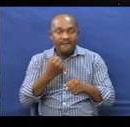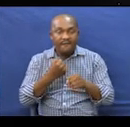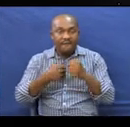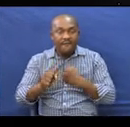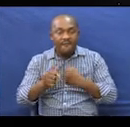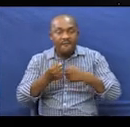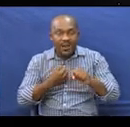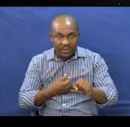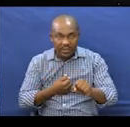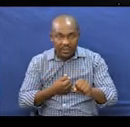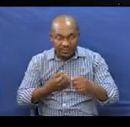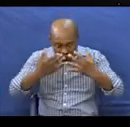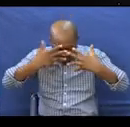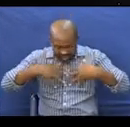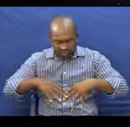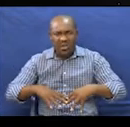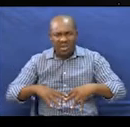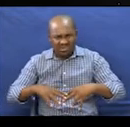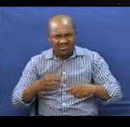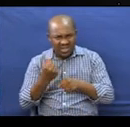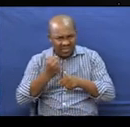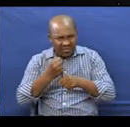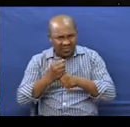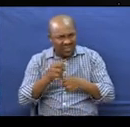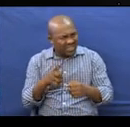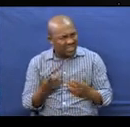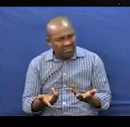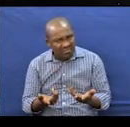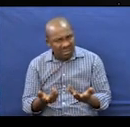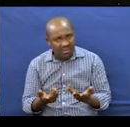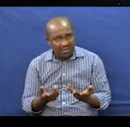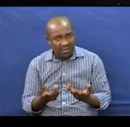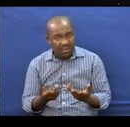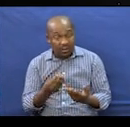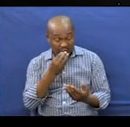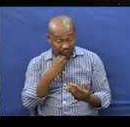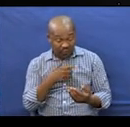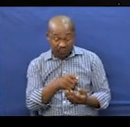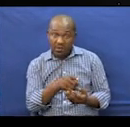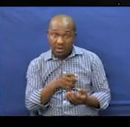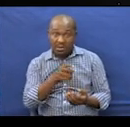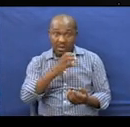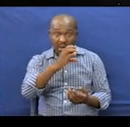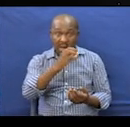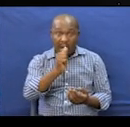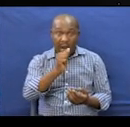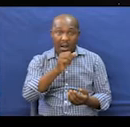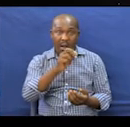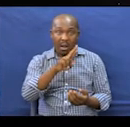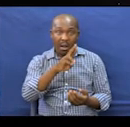of carbohydrate. What are the functions of carbohydrate? Functions